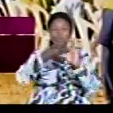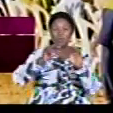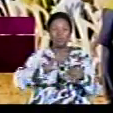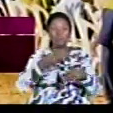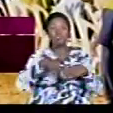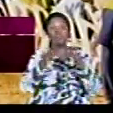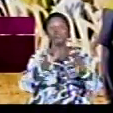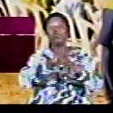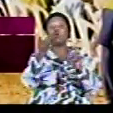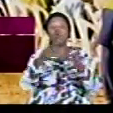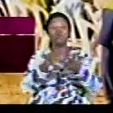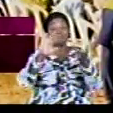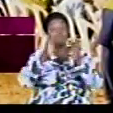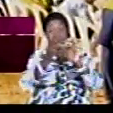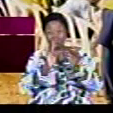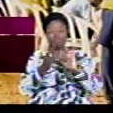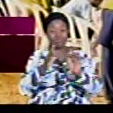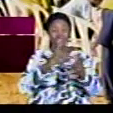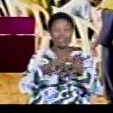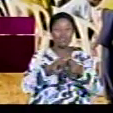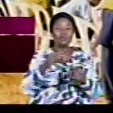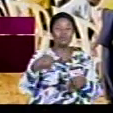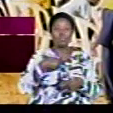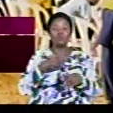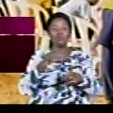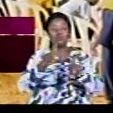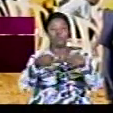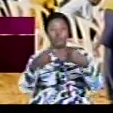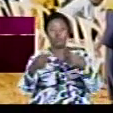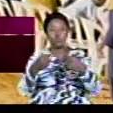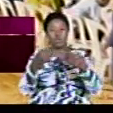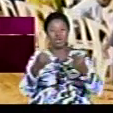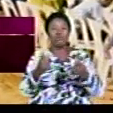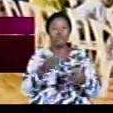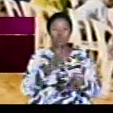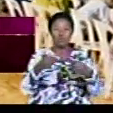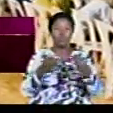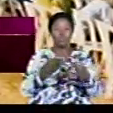to come now, go visit